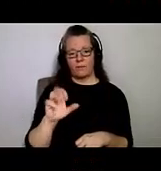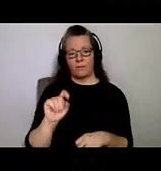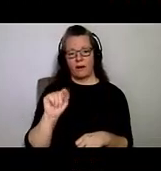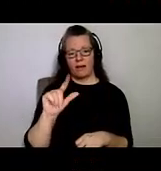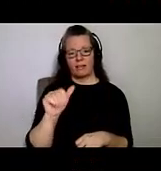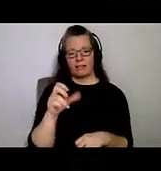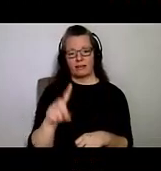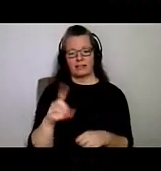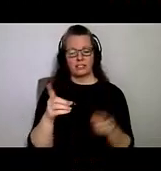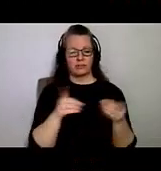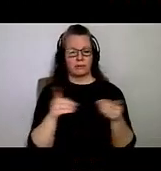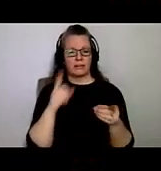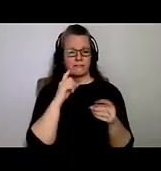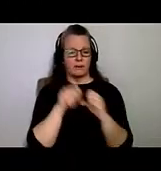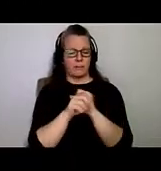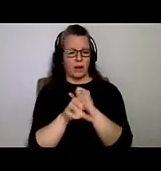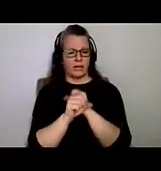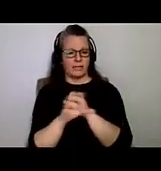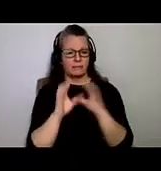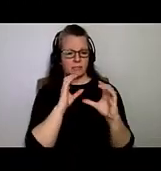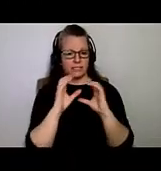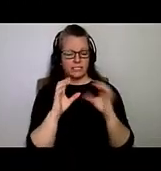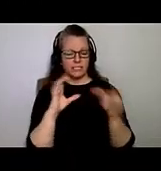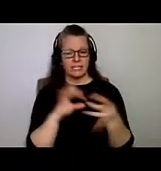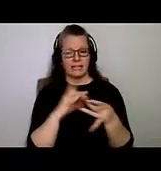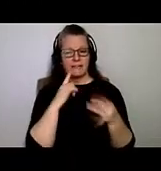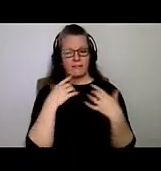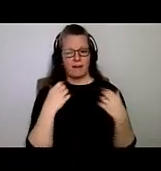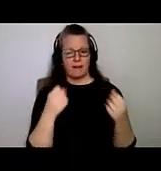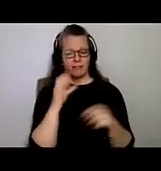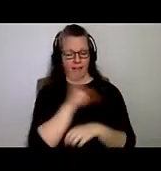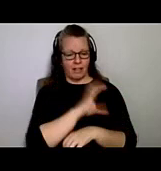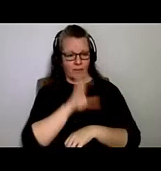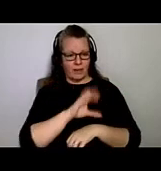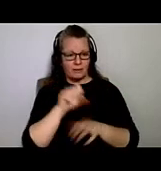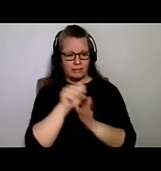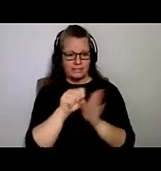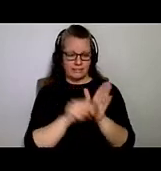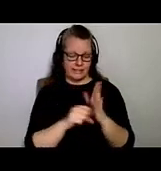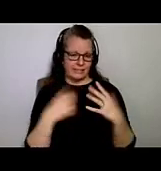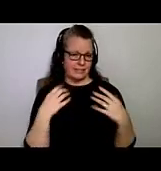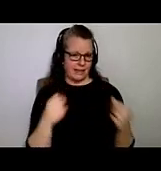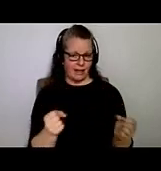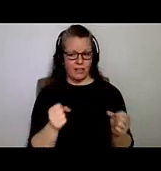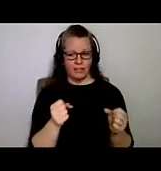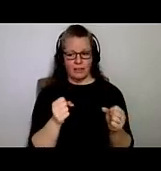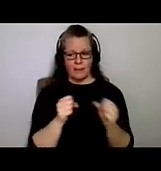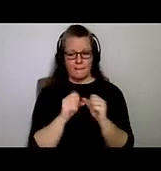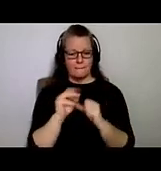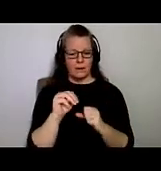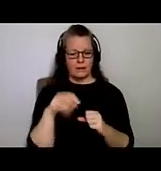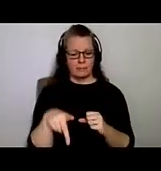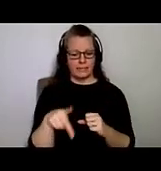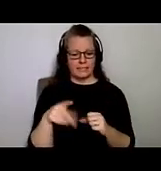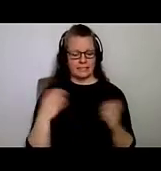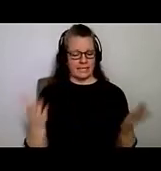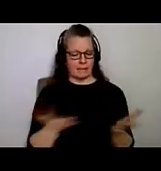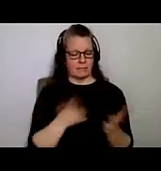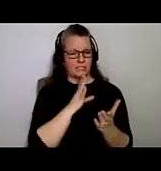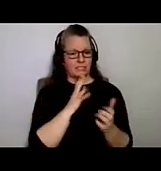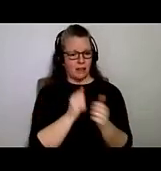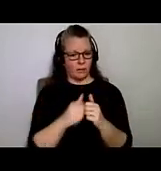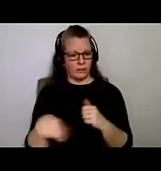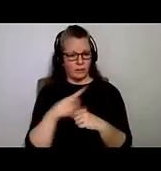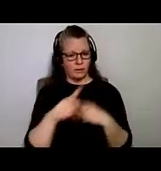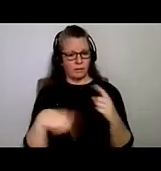Communications for Connect for Health Colorado, the state's health insurance marketplace. And I'm here to talk with you about what